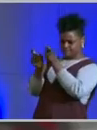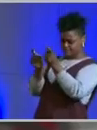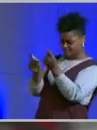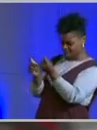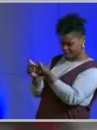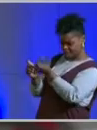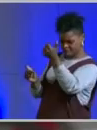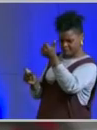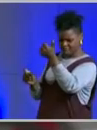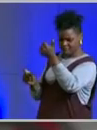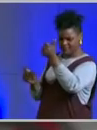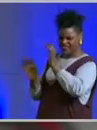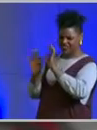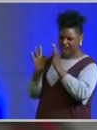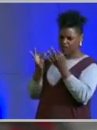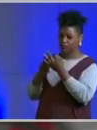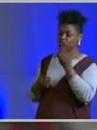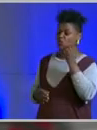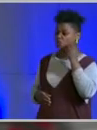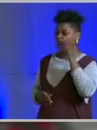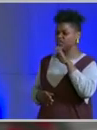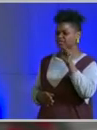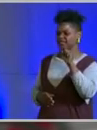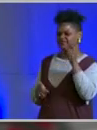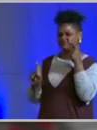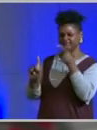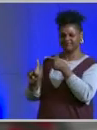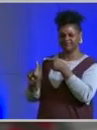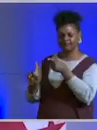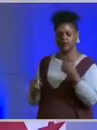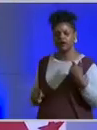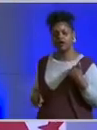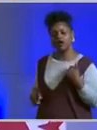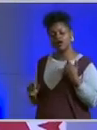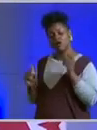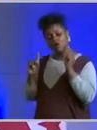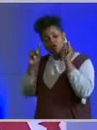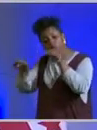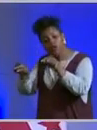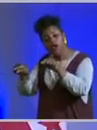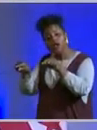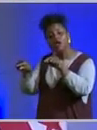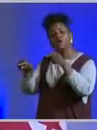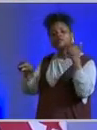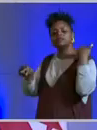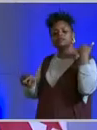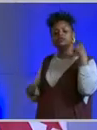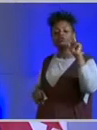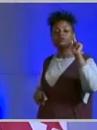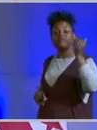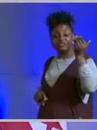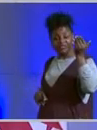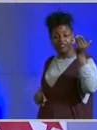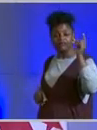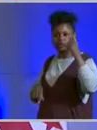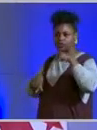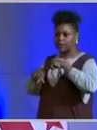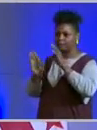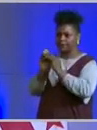And I was one of the people who went to those first meetings back in 2005 or 2015 at Ward